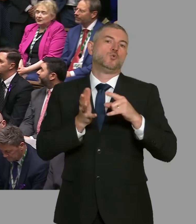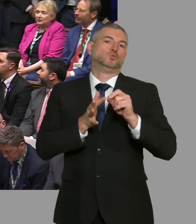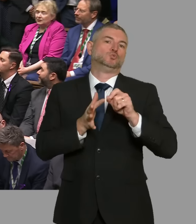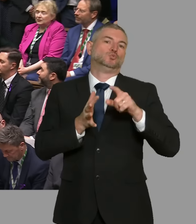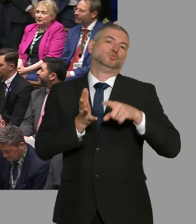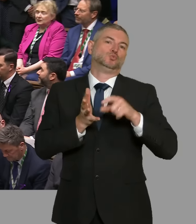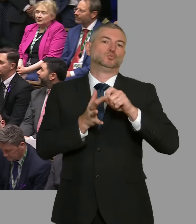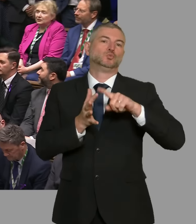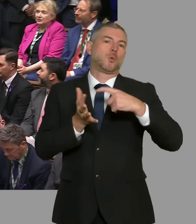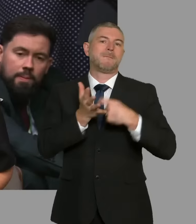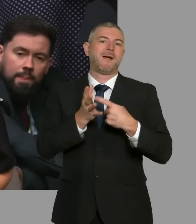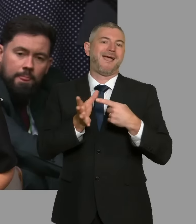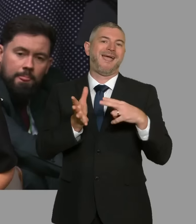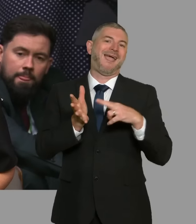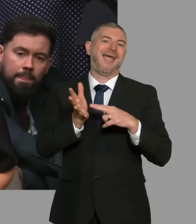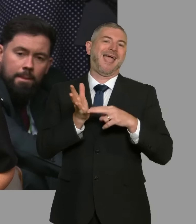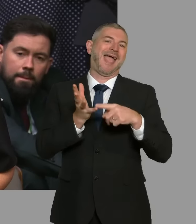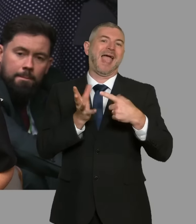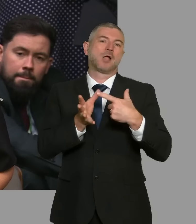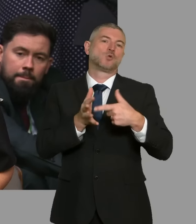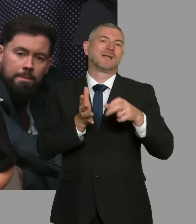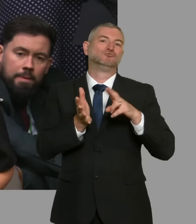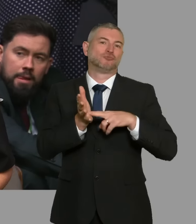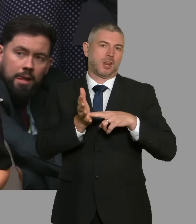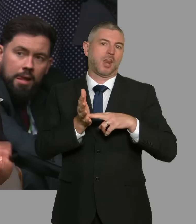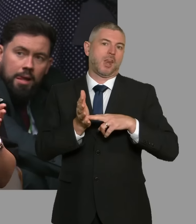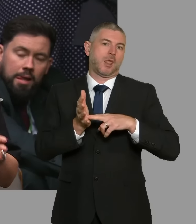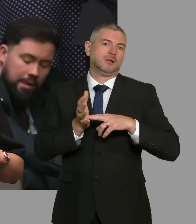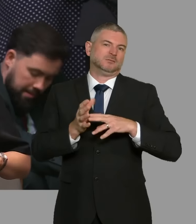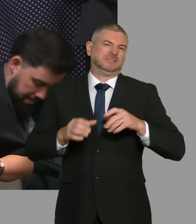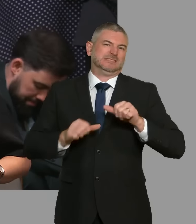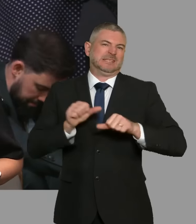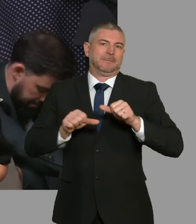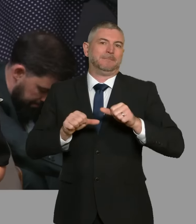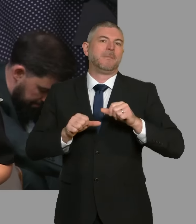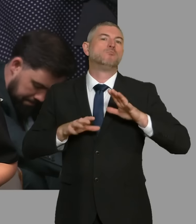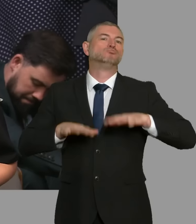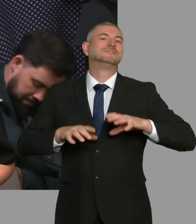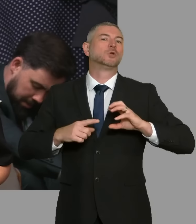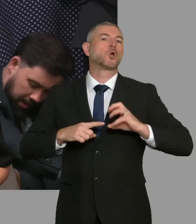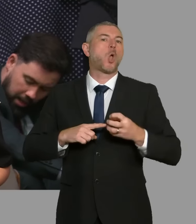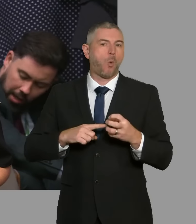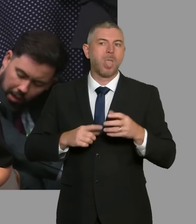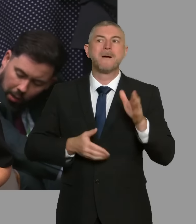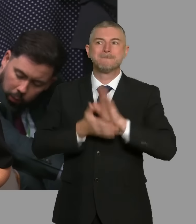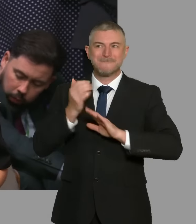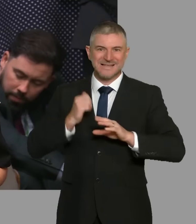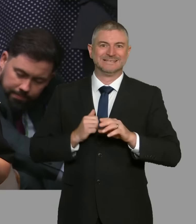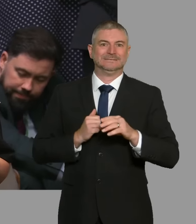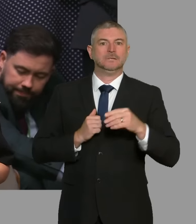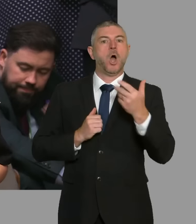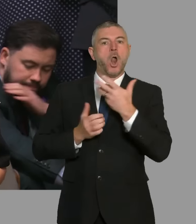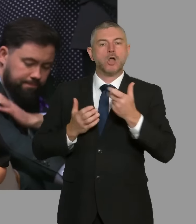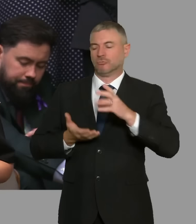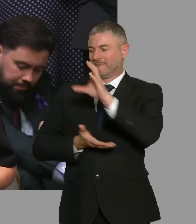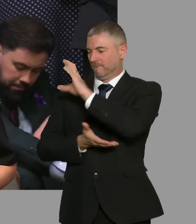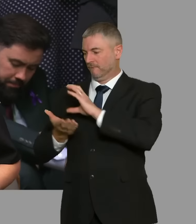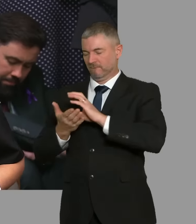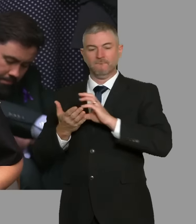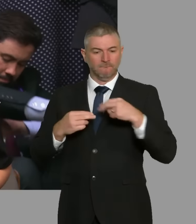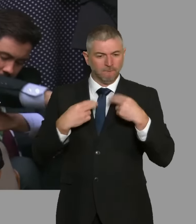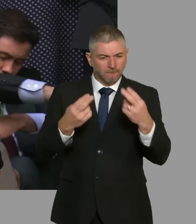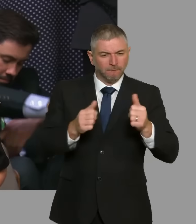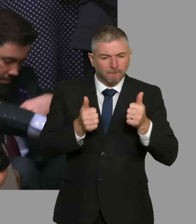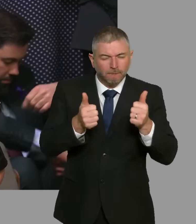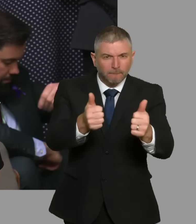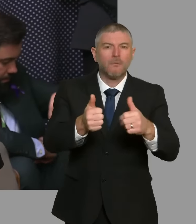the £2.3 billion investment reserve back to its members, 700 of which are in Doncaster Central. The Labour government delivered